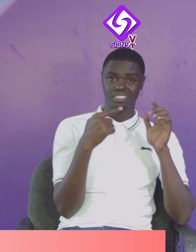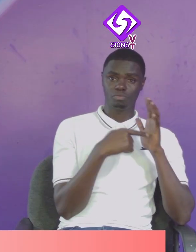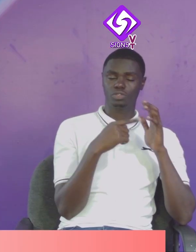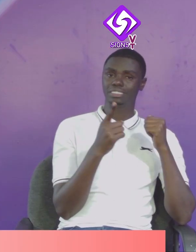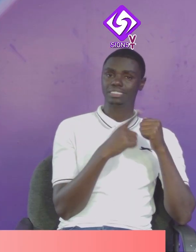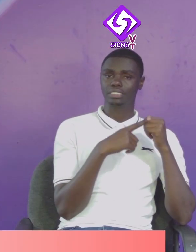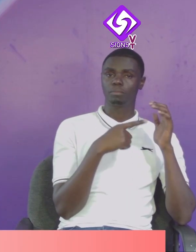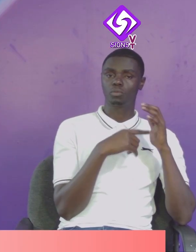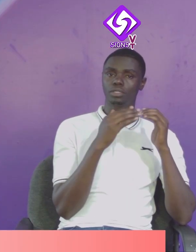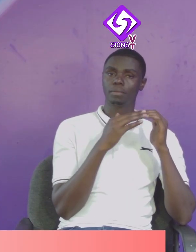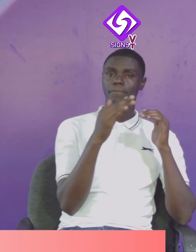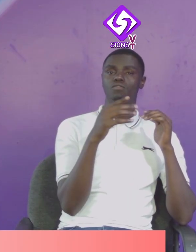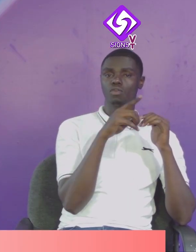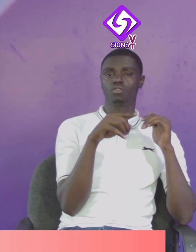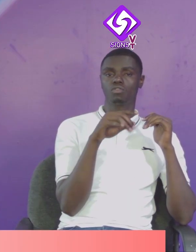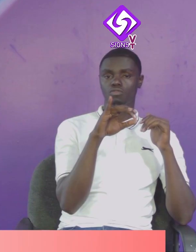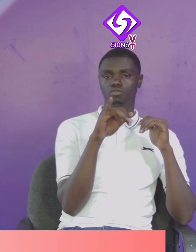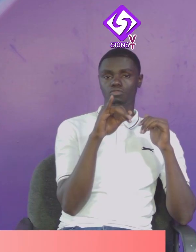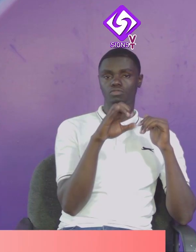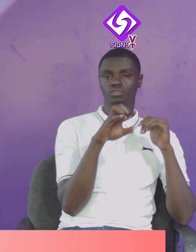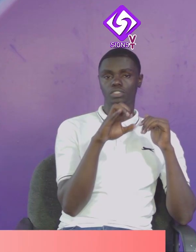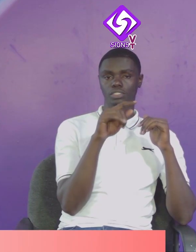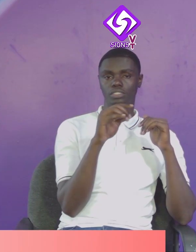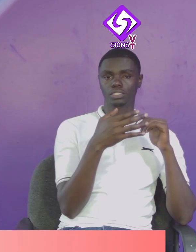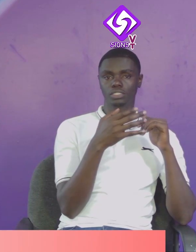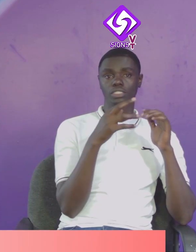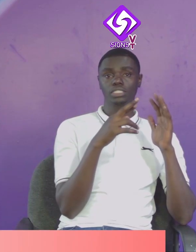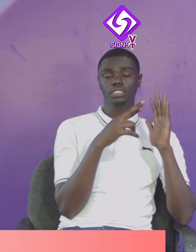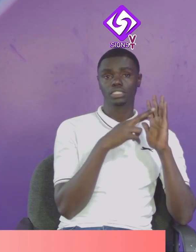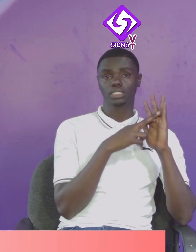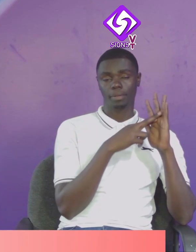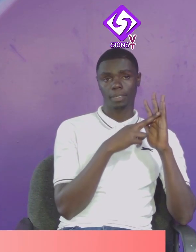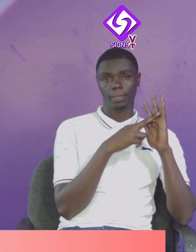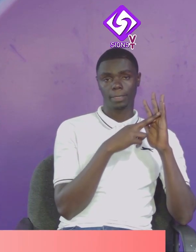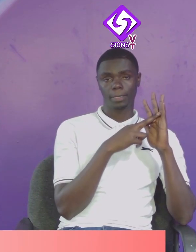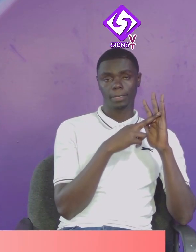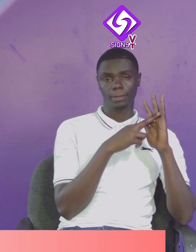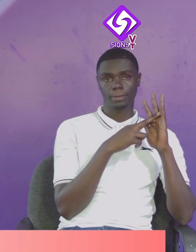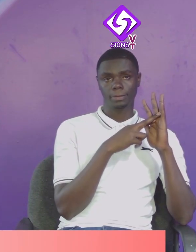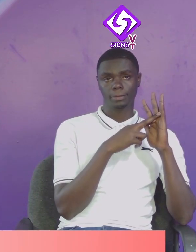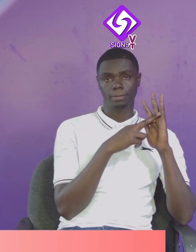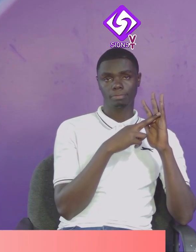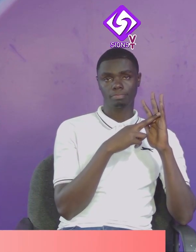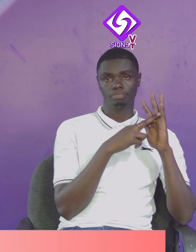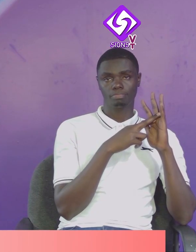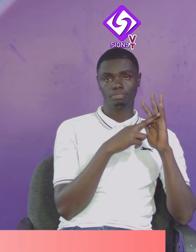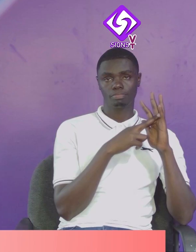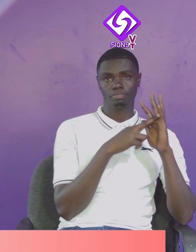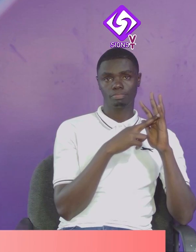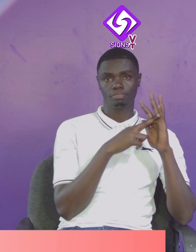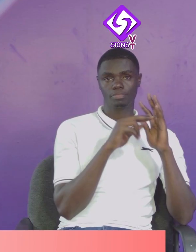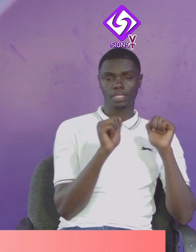points ahead of Czech Republic, and I agree with you there. Czechia, they can be another favorites